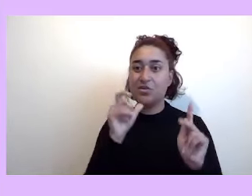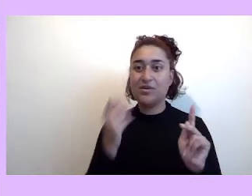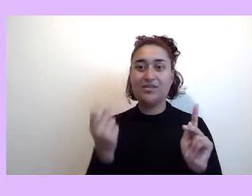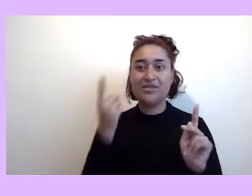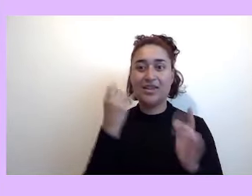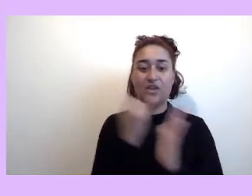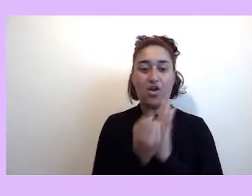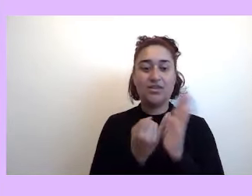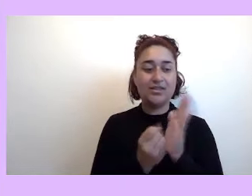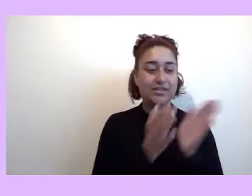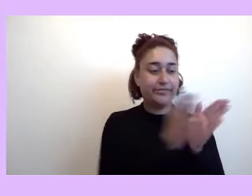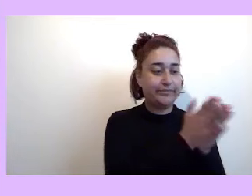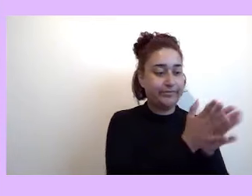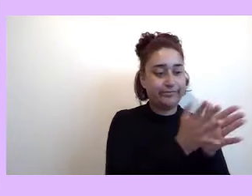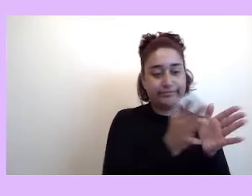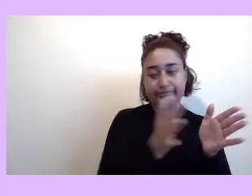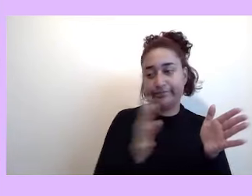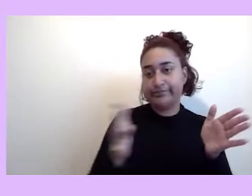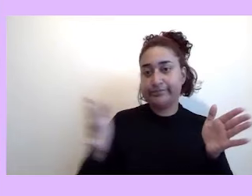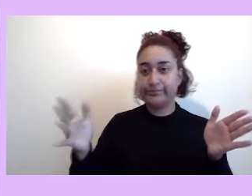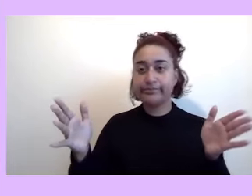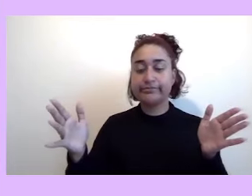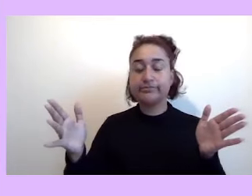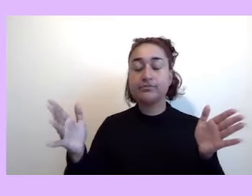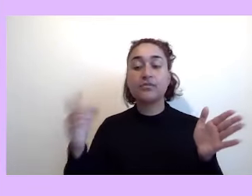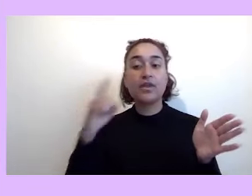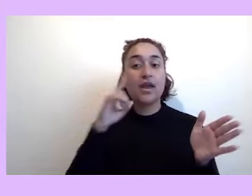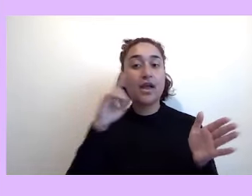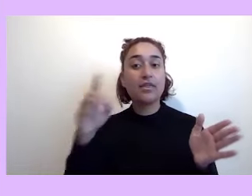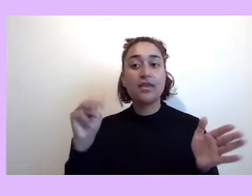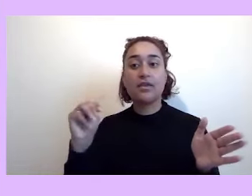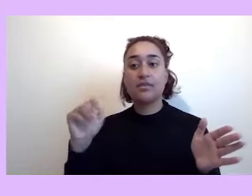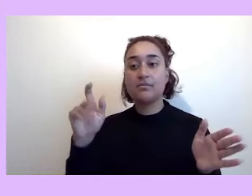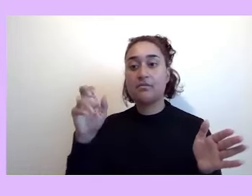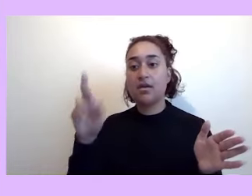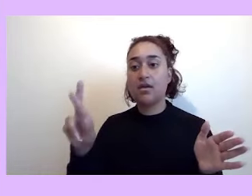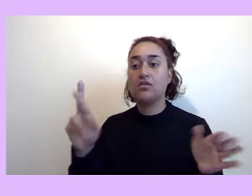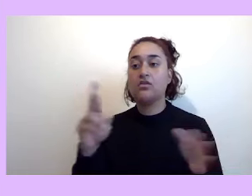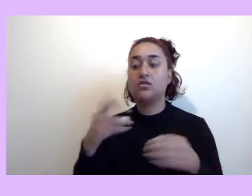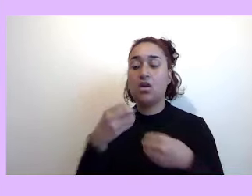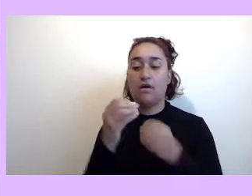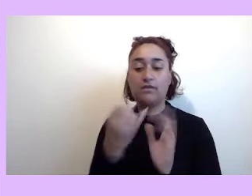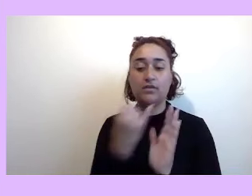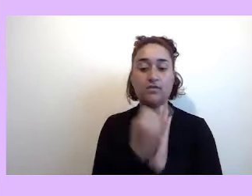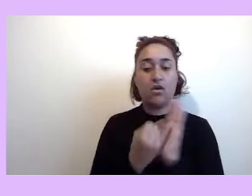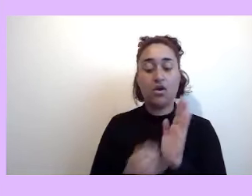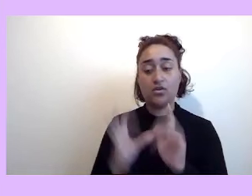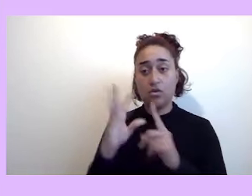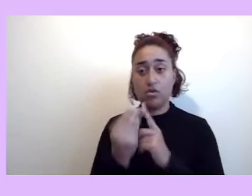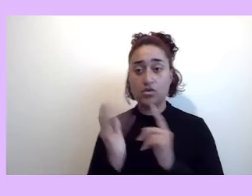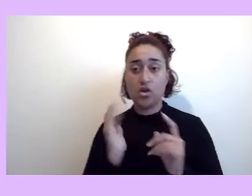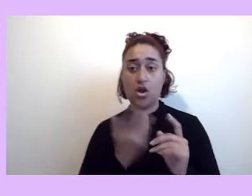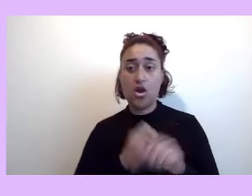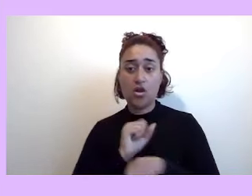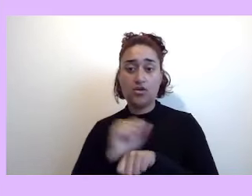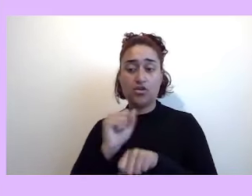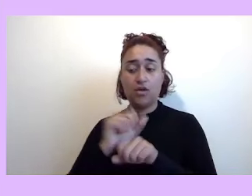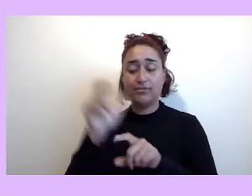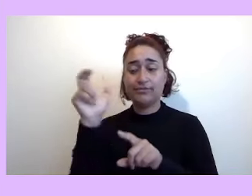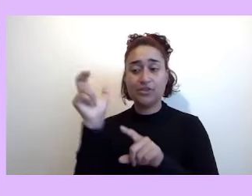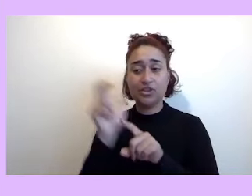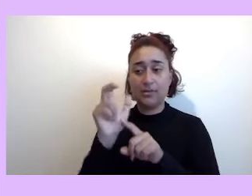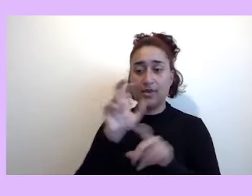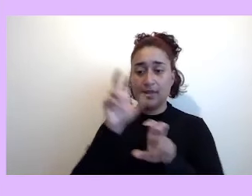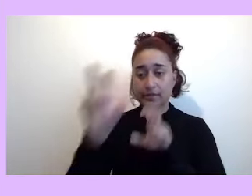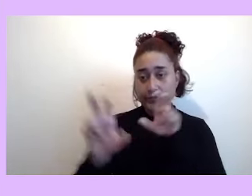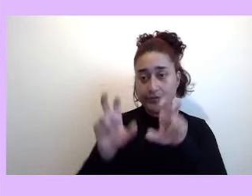process and everything that goes behind it. I think at the Mayor's Office of Arts and Culture, our job is to champion and invest in all